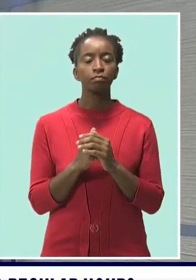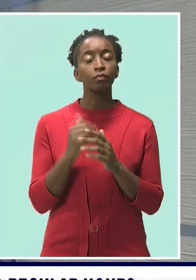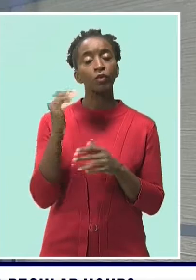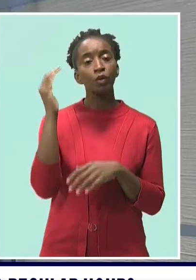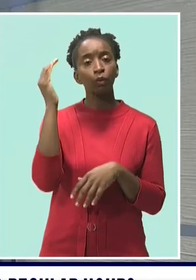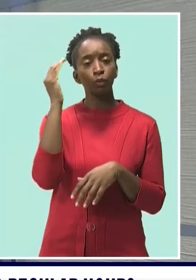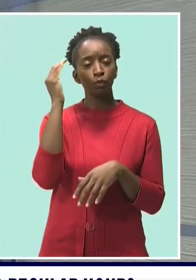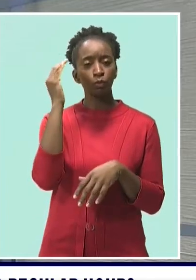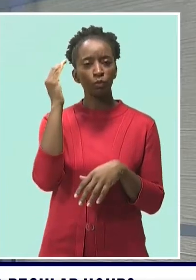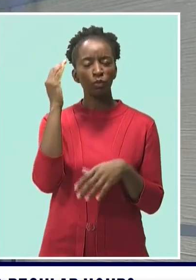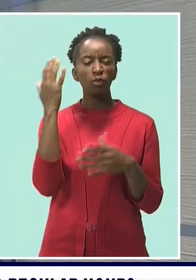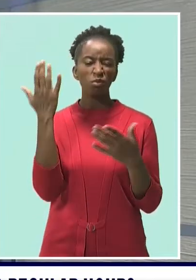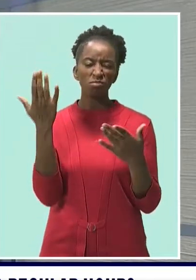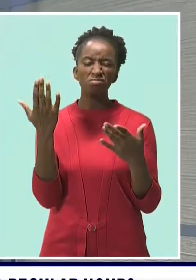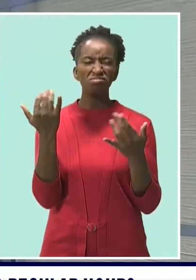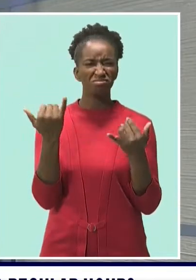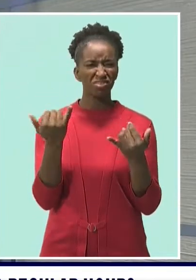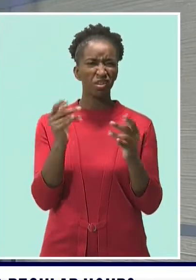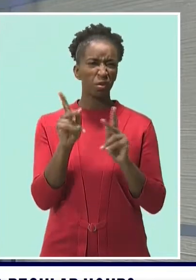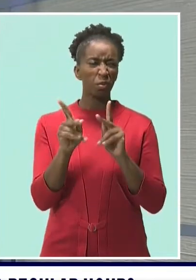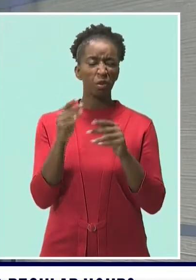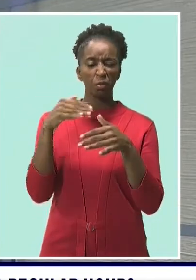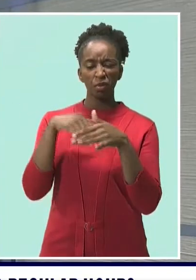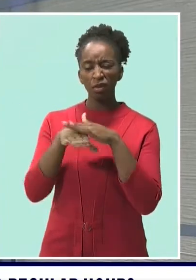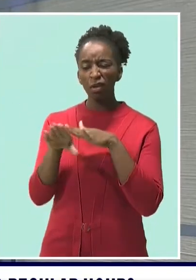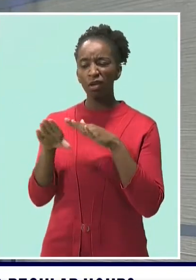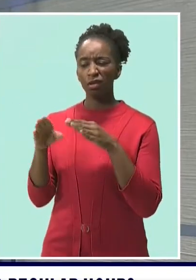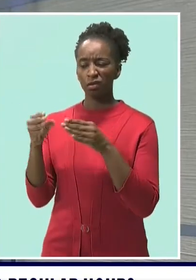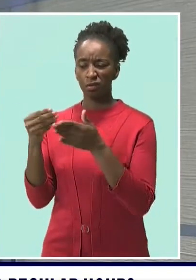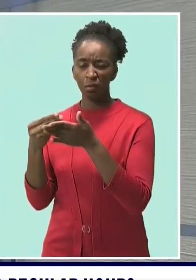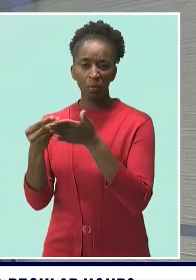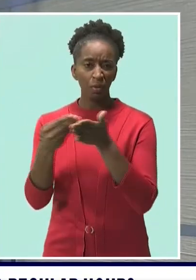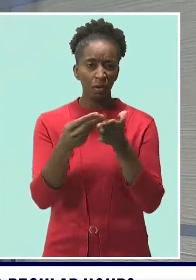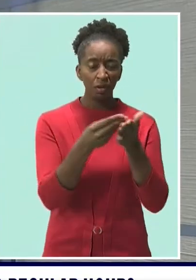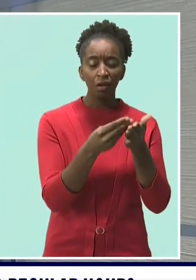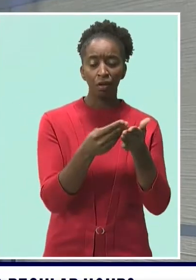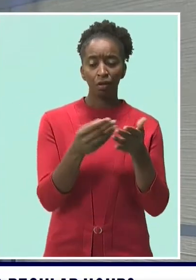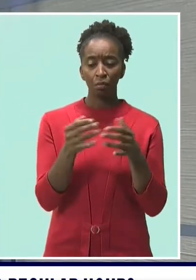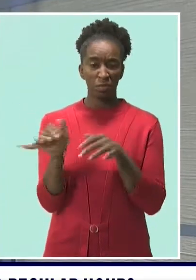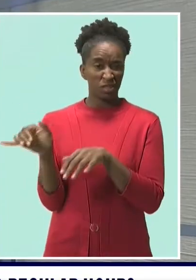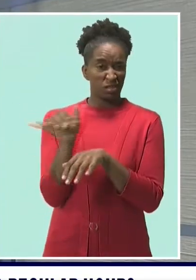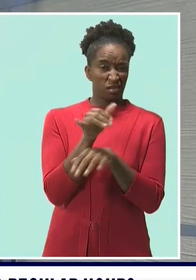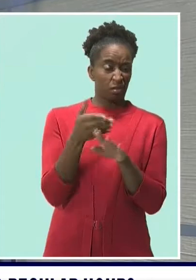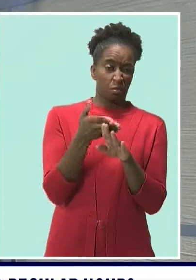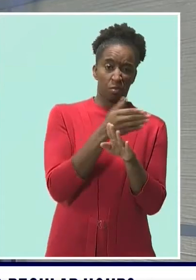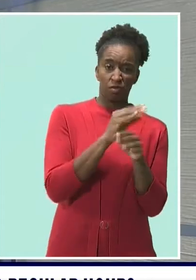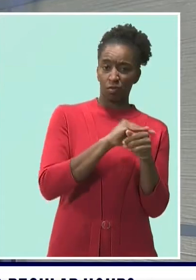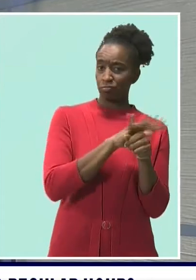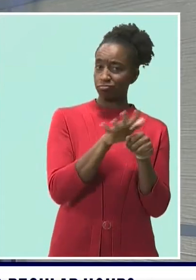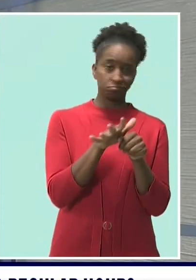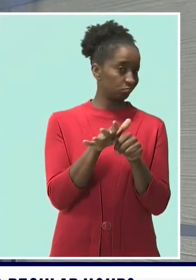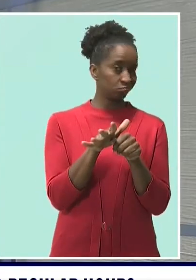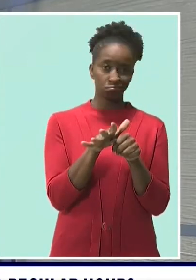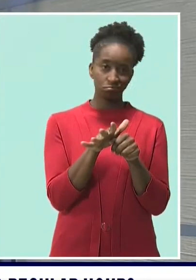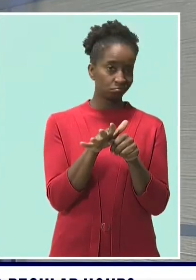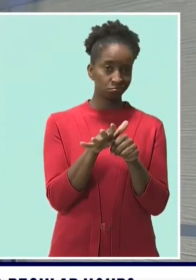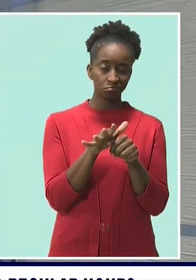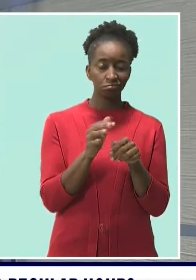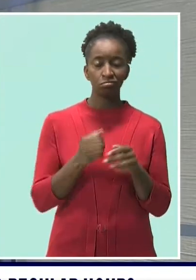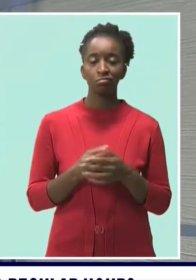Clark, the level of business is still not what it used to be for many companies. He made the comment during an interview with the Business